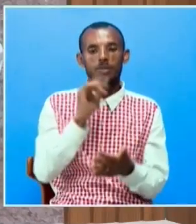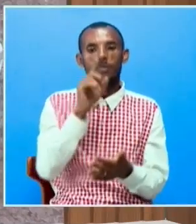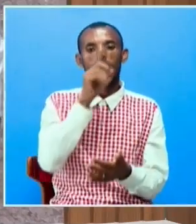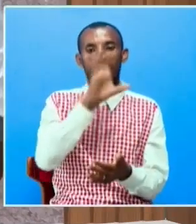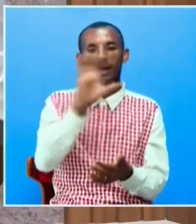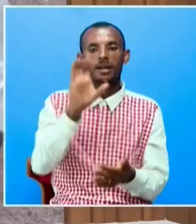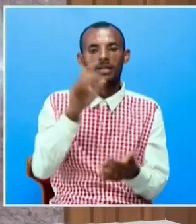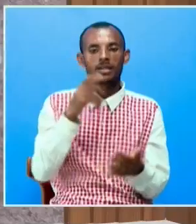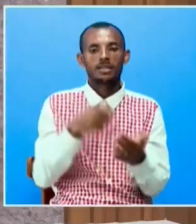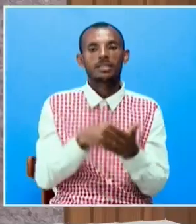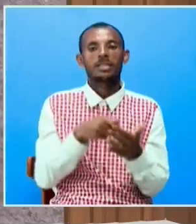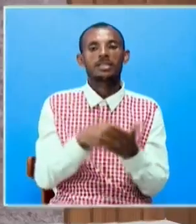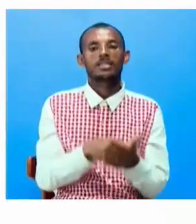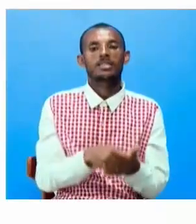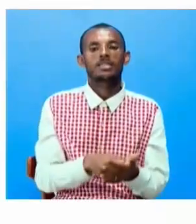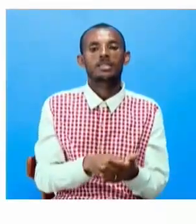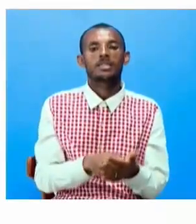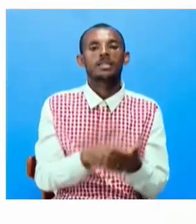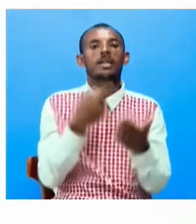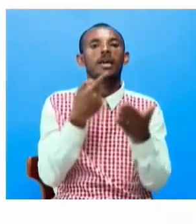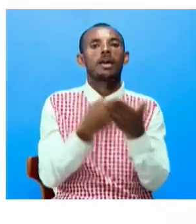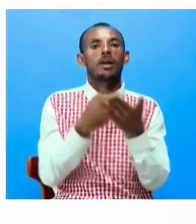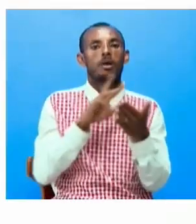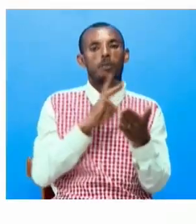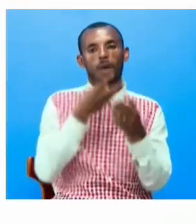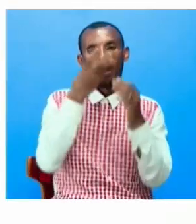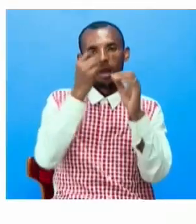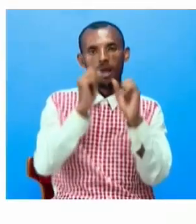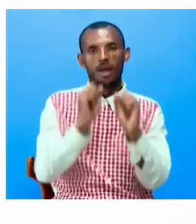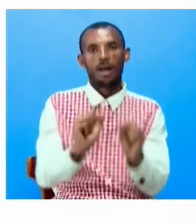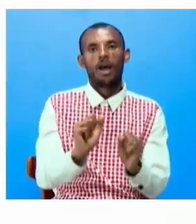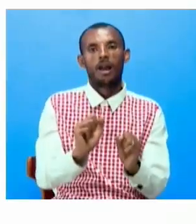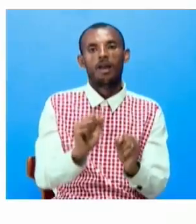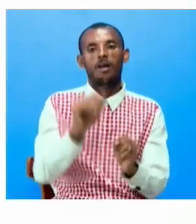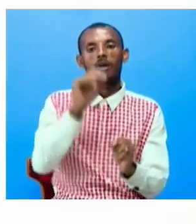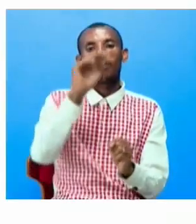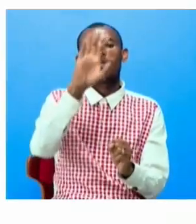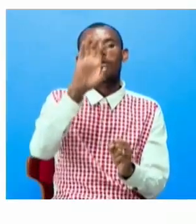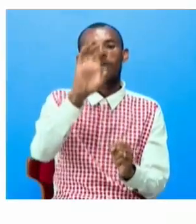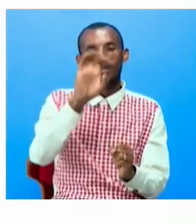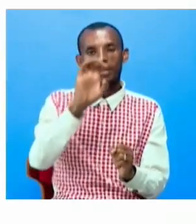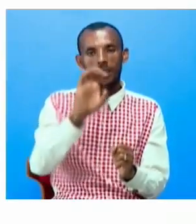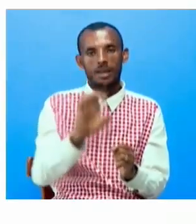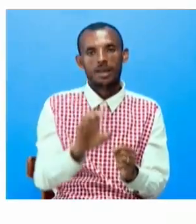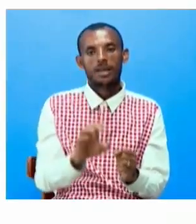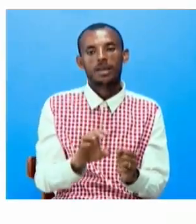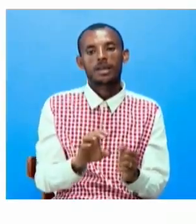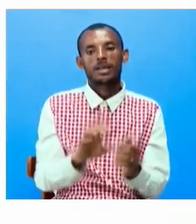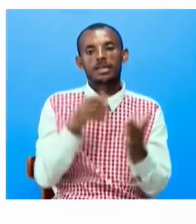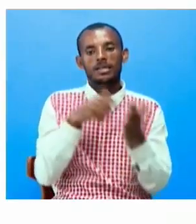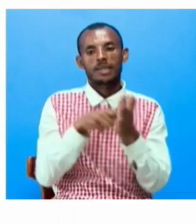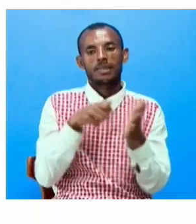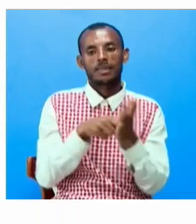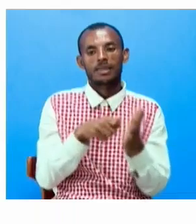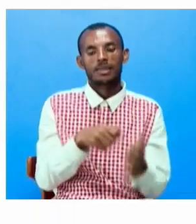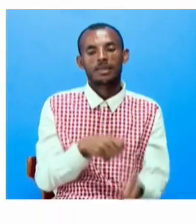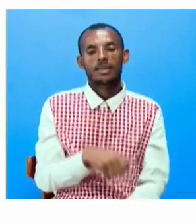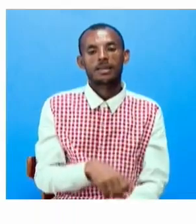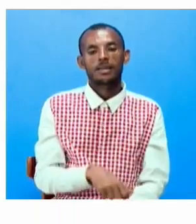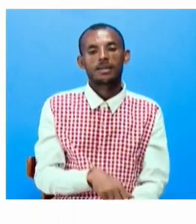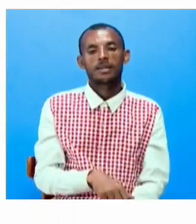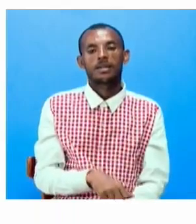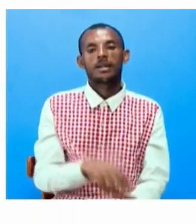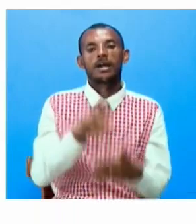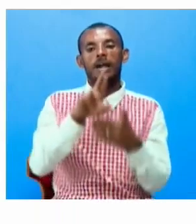cents. Therefore, here, this becomes 40 cents.